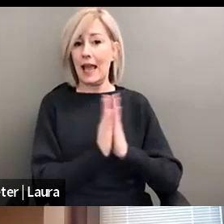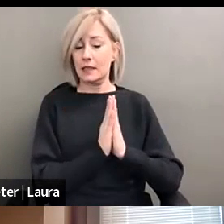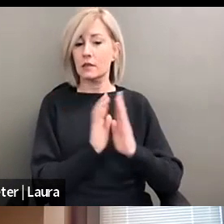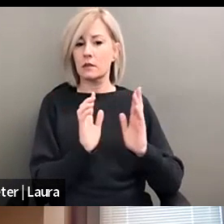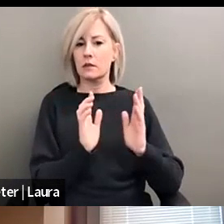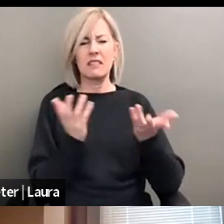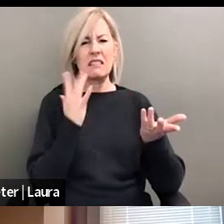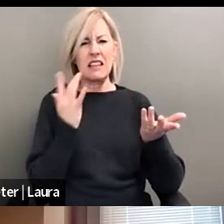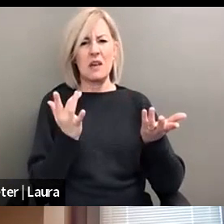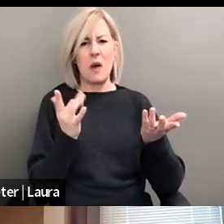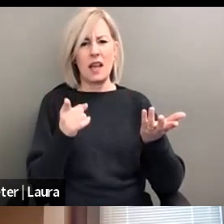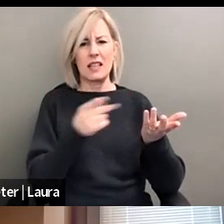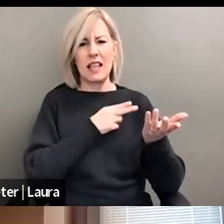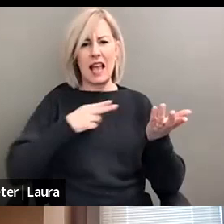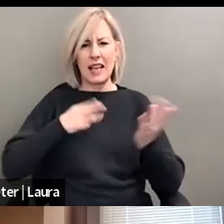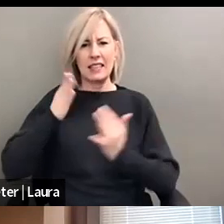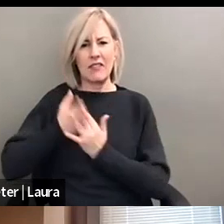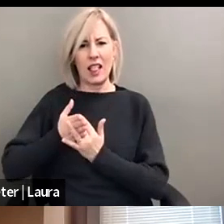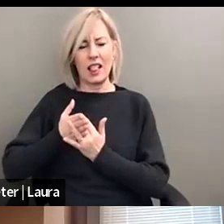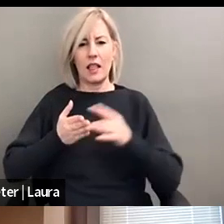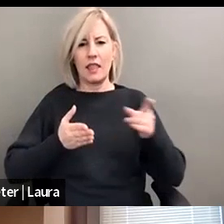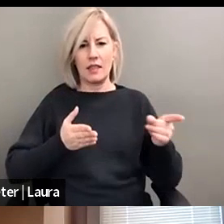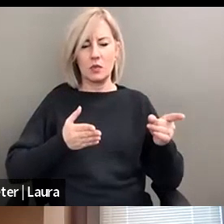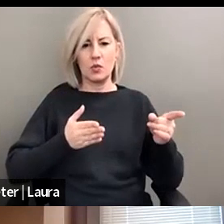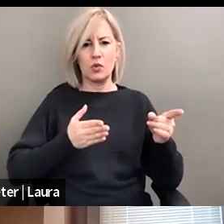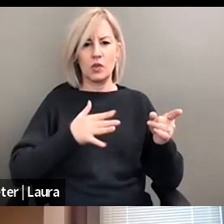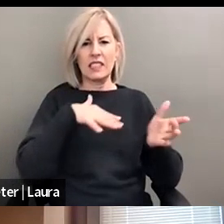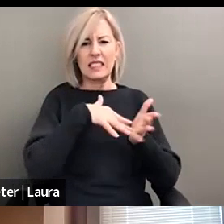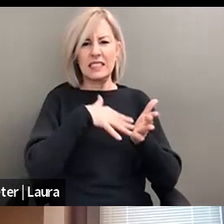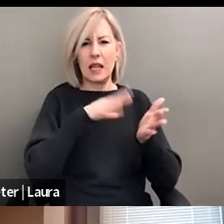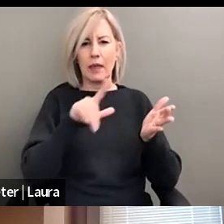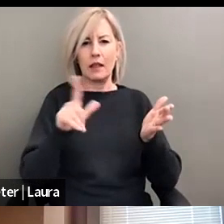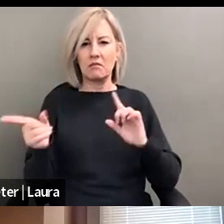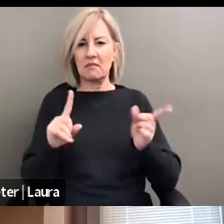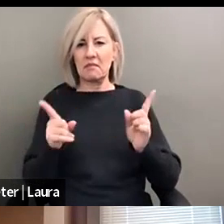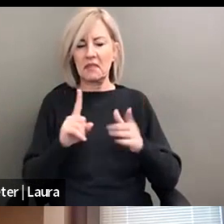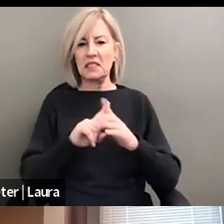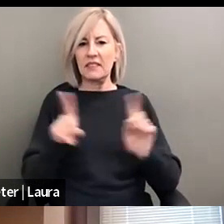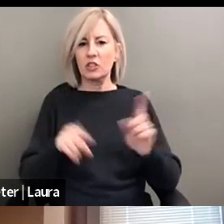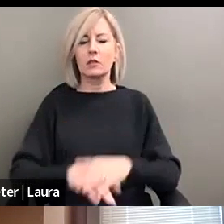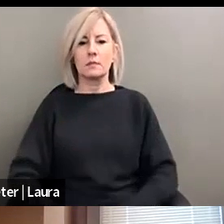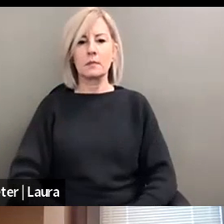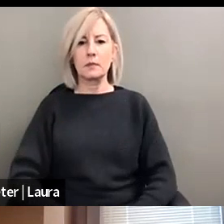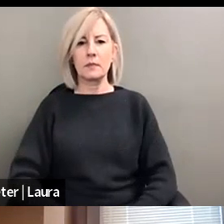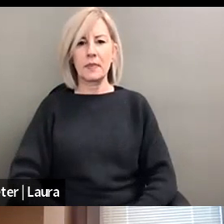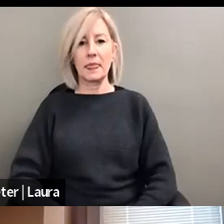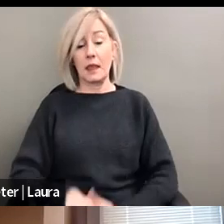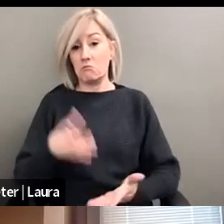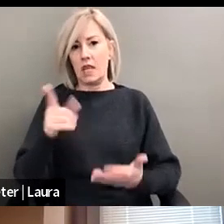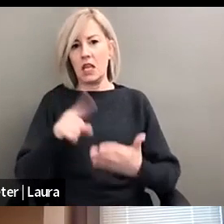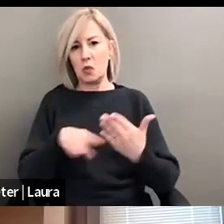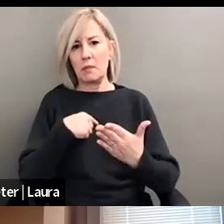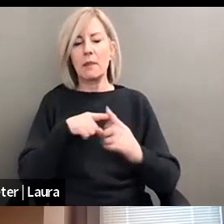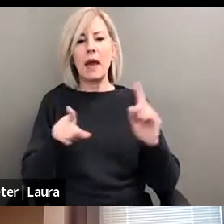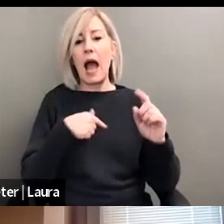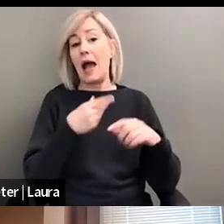like, why is this a House file and this one is a study bill? You know, why is it, what's the difference? And they can correct me if I'm wrong, but I was